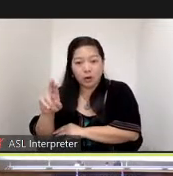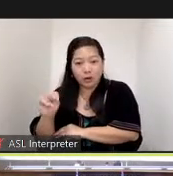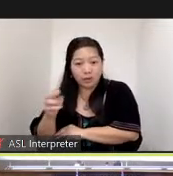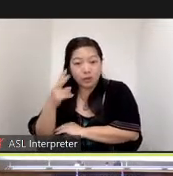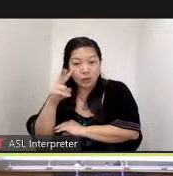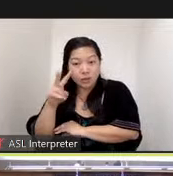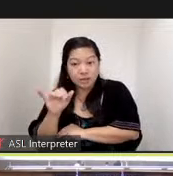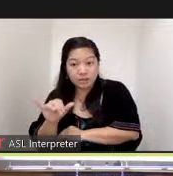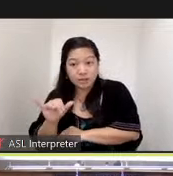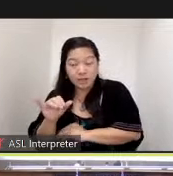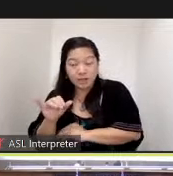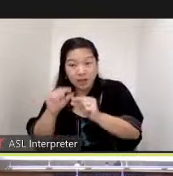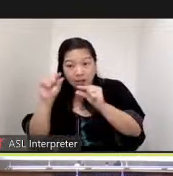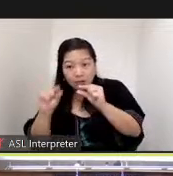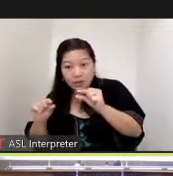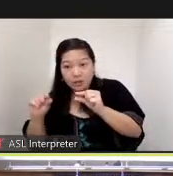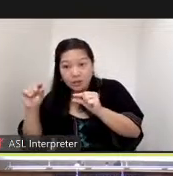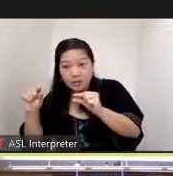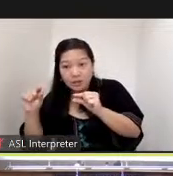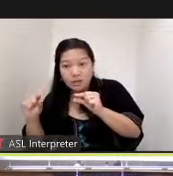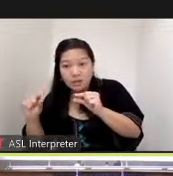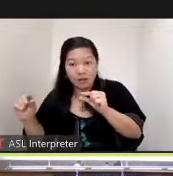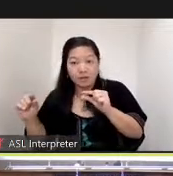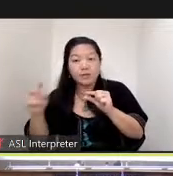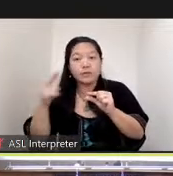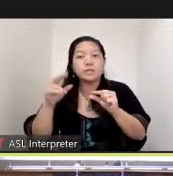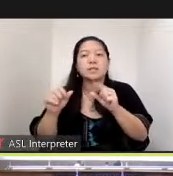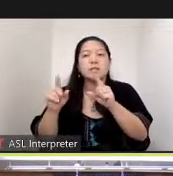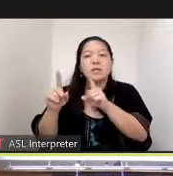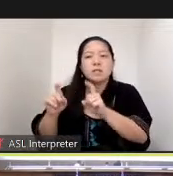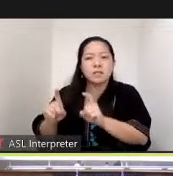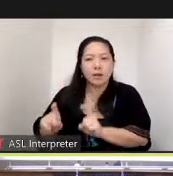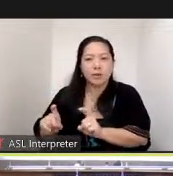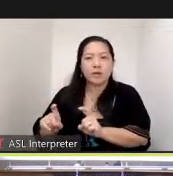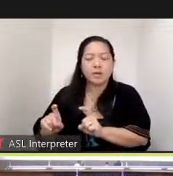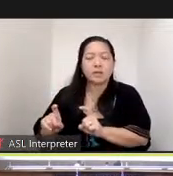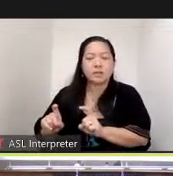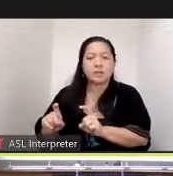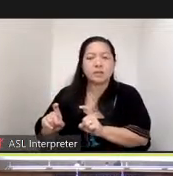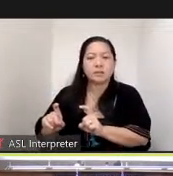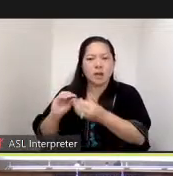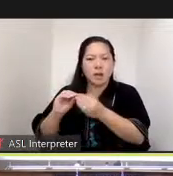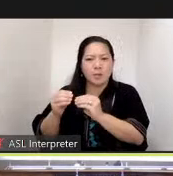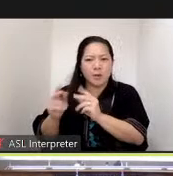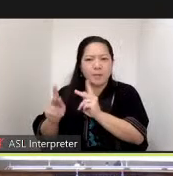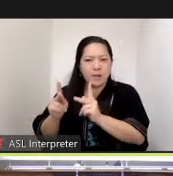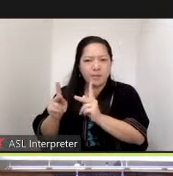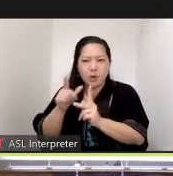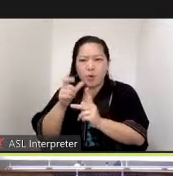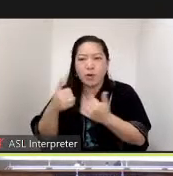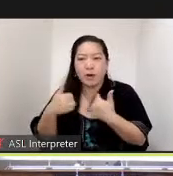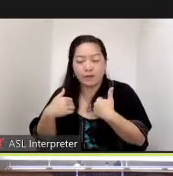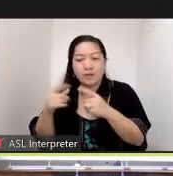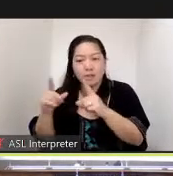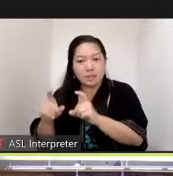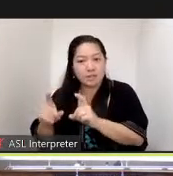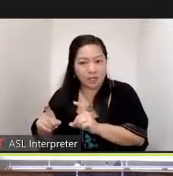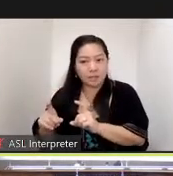This, I can barely read it. This is the number of tests conducted throughout the pandemic and the 7-day rolling